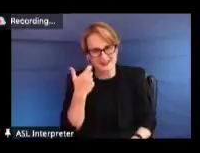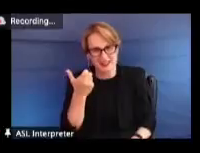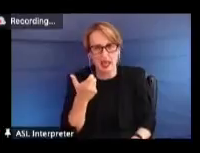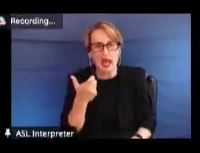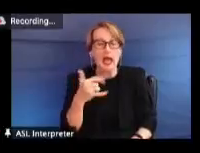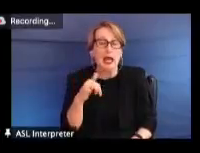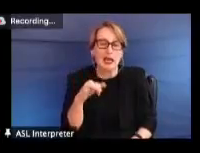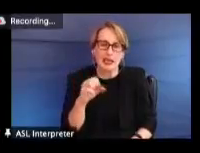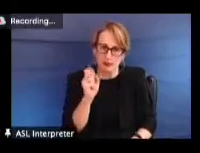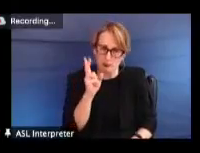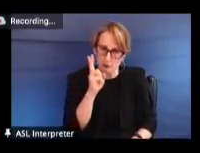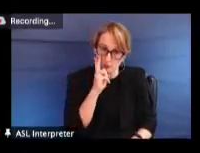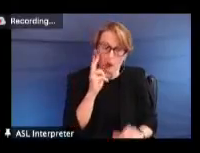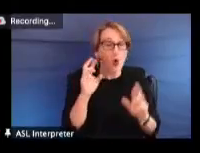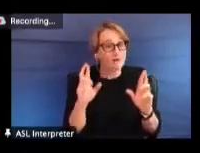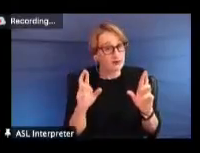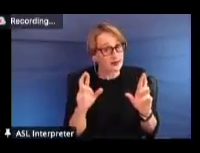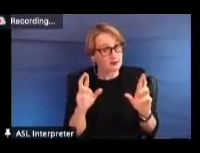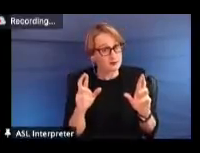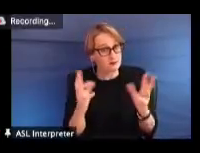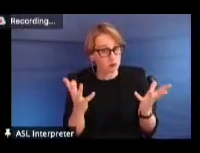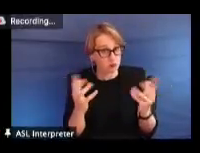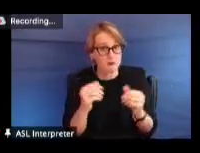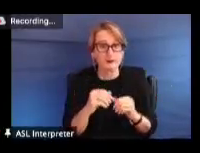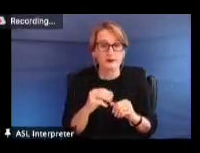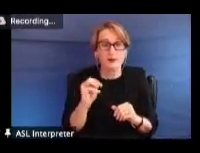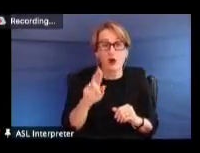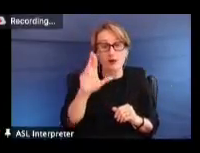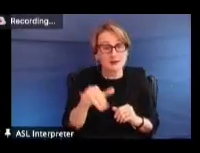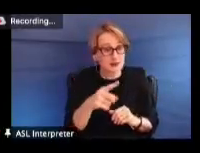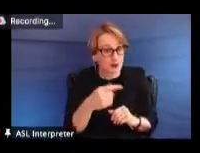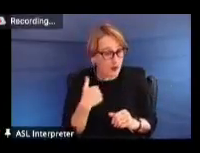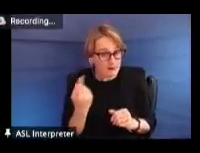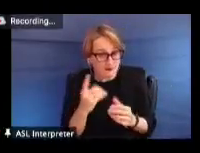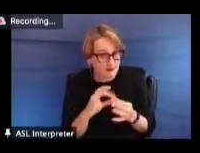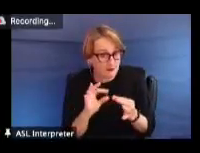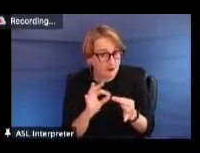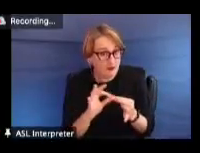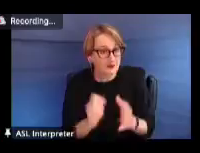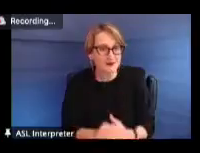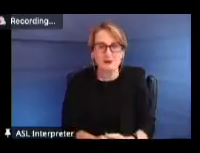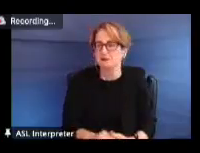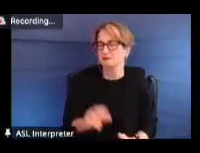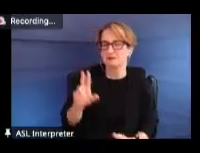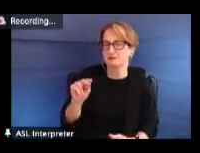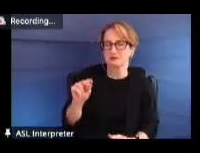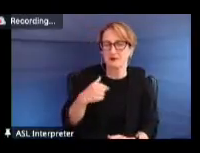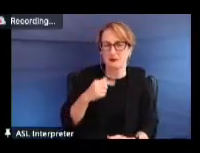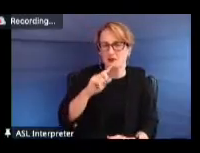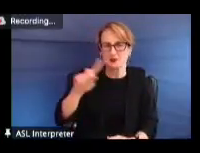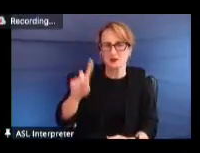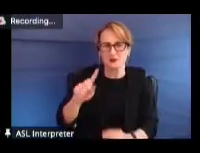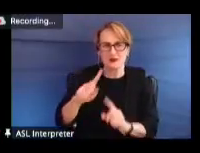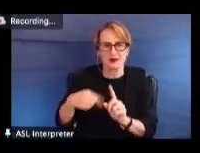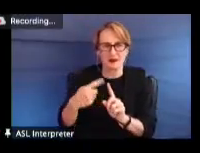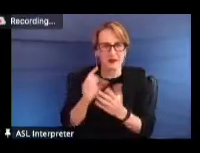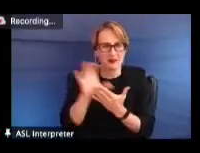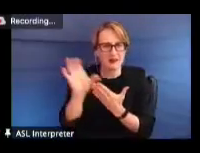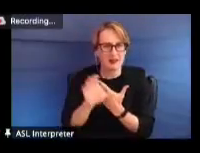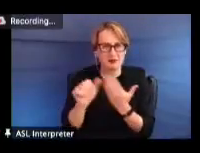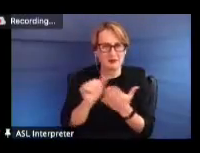Yeah, hopefully. Did you have something, Marcy, or no? No, I was just responding about the calendar.